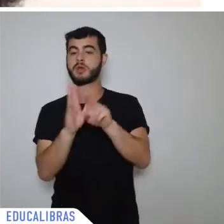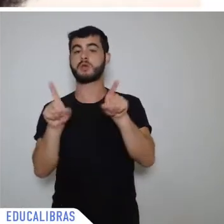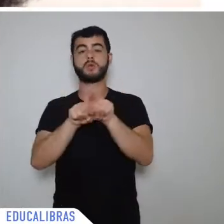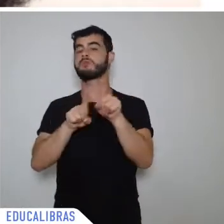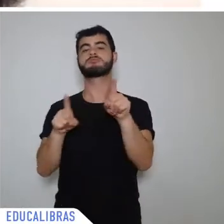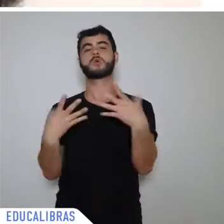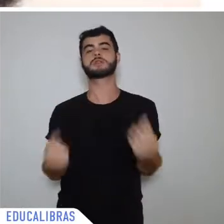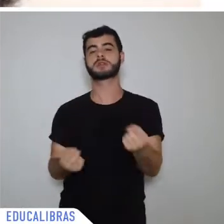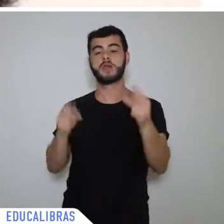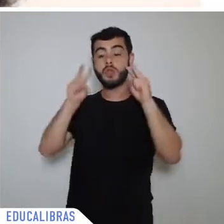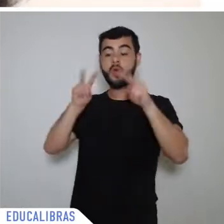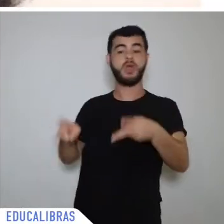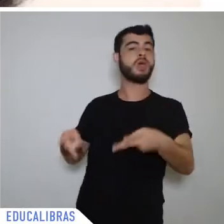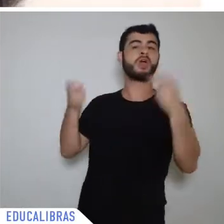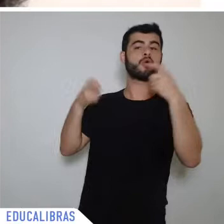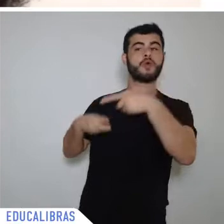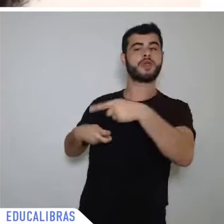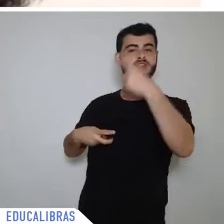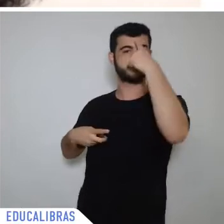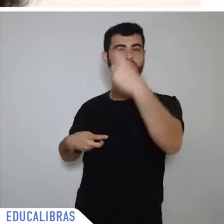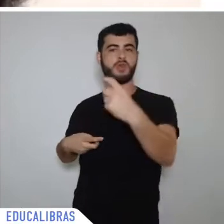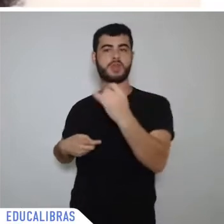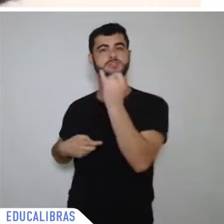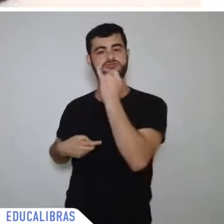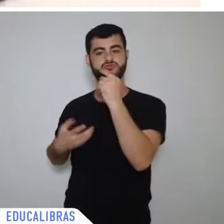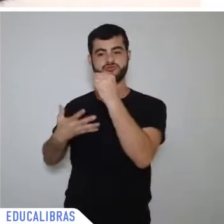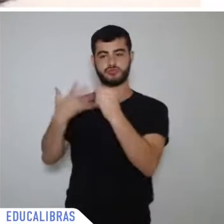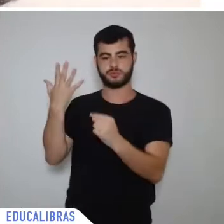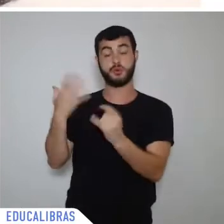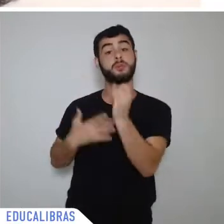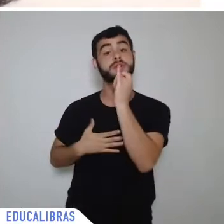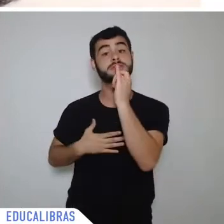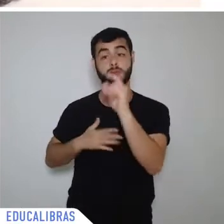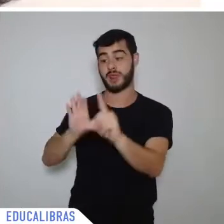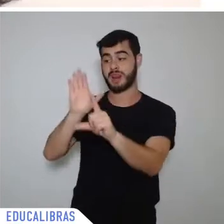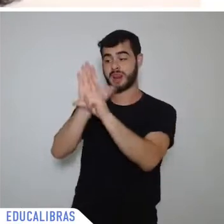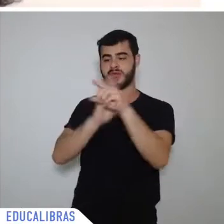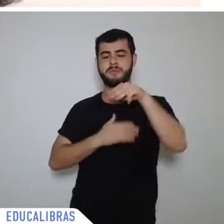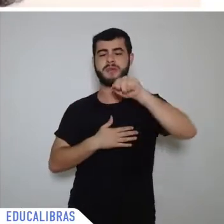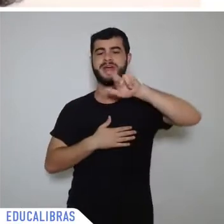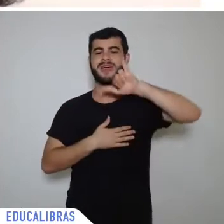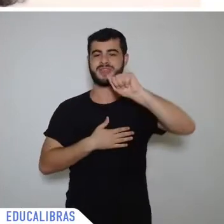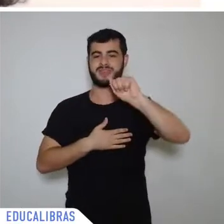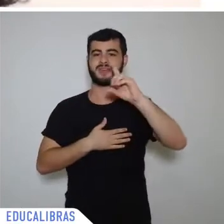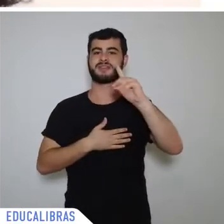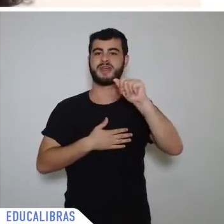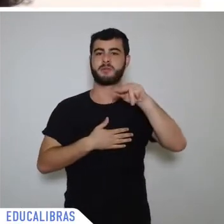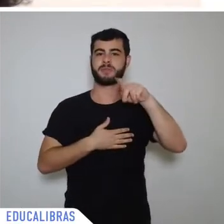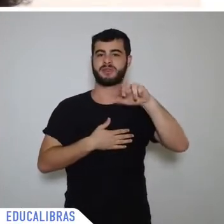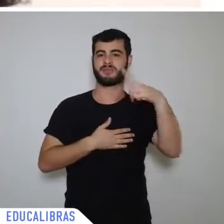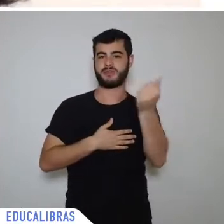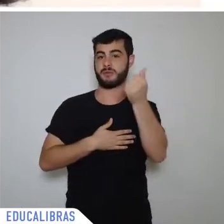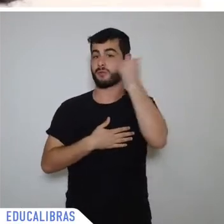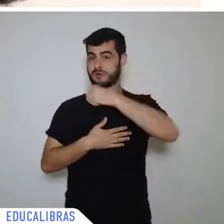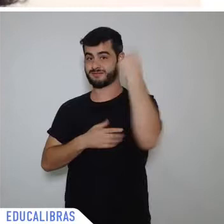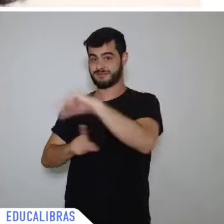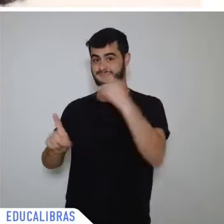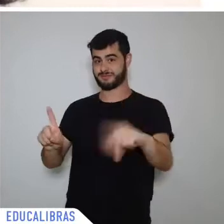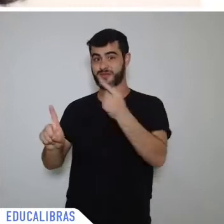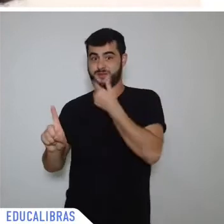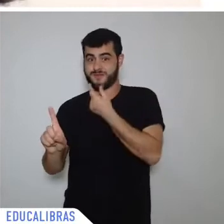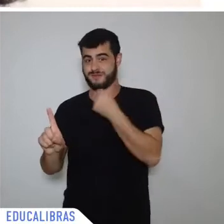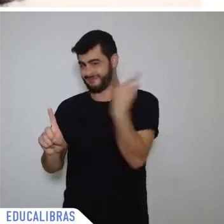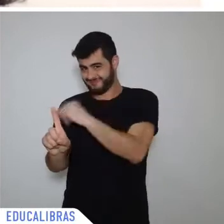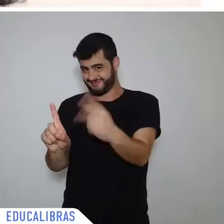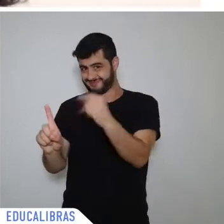government, when they don't recognize the specific violence we are subject to. For example, Maria da Penha law was not